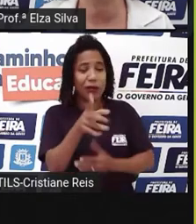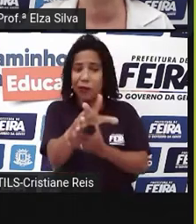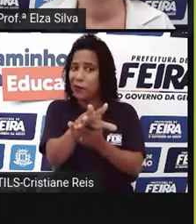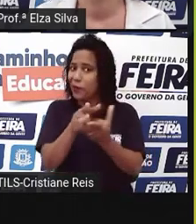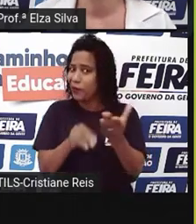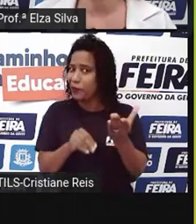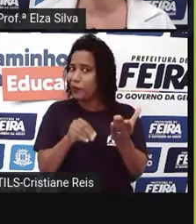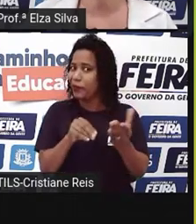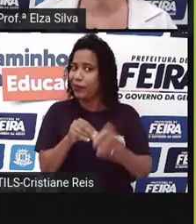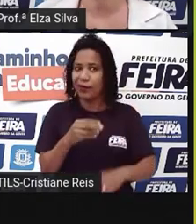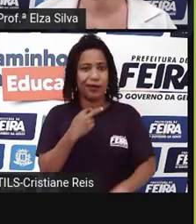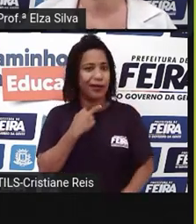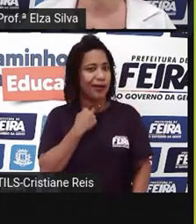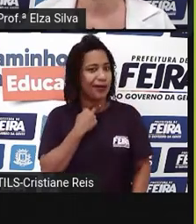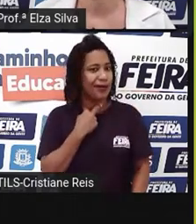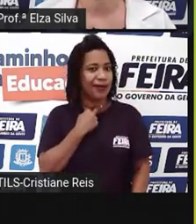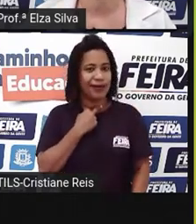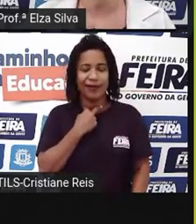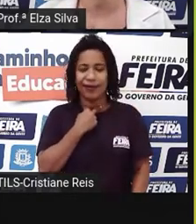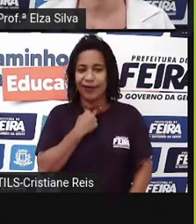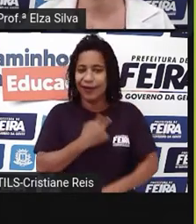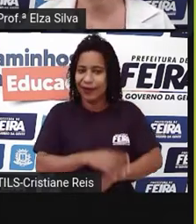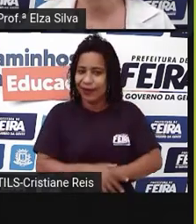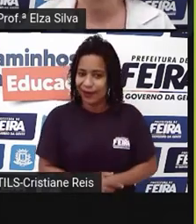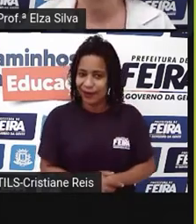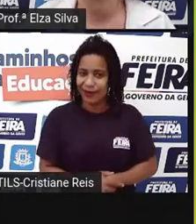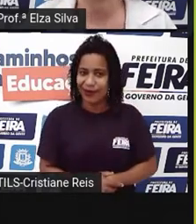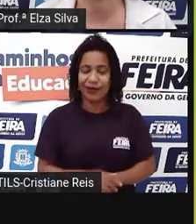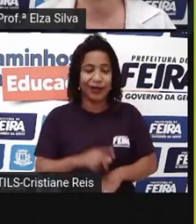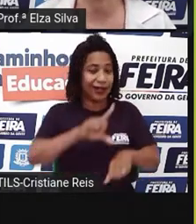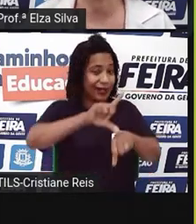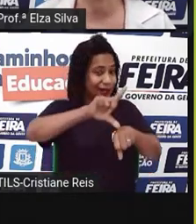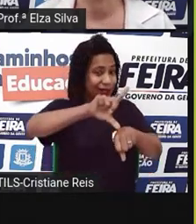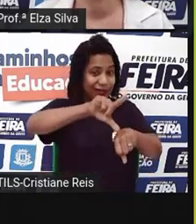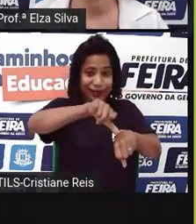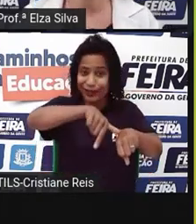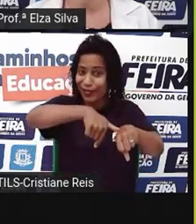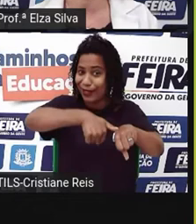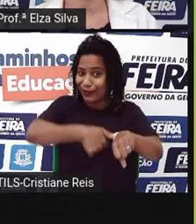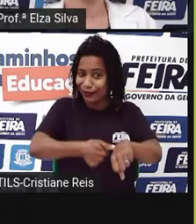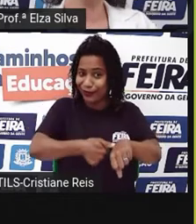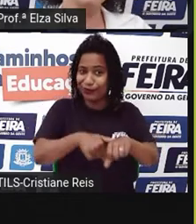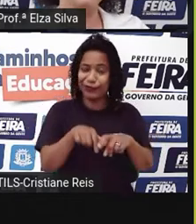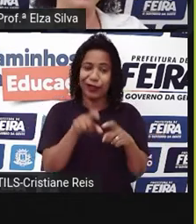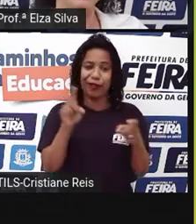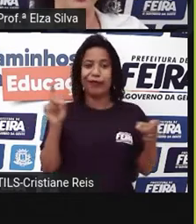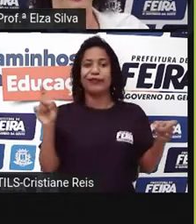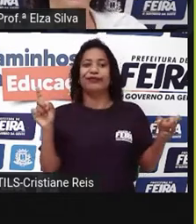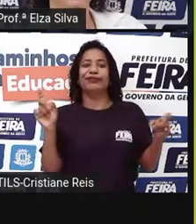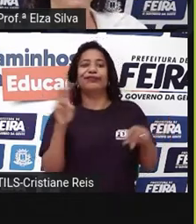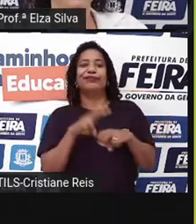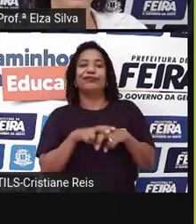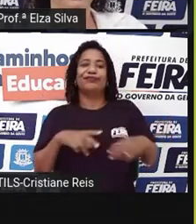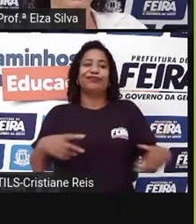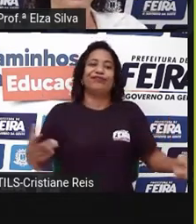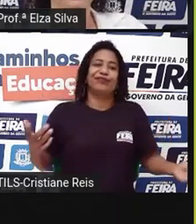Okay? Olha a postura de John. John chegou atrasado em primeiro lugar e chega e senta assim.